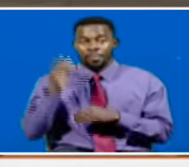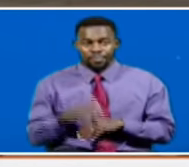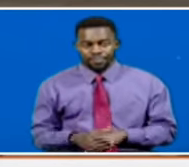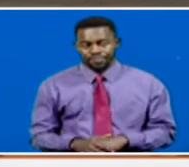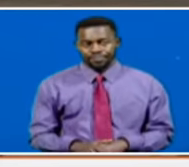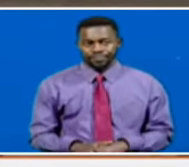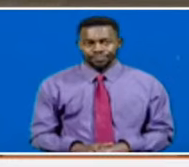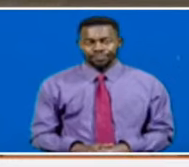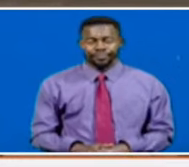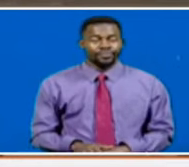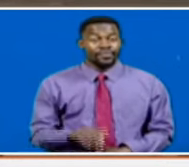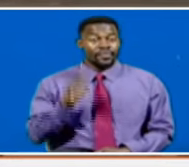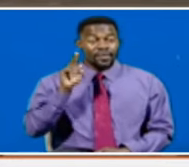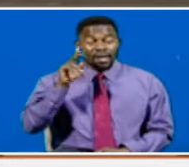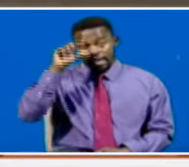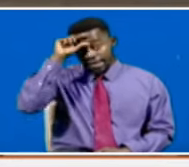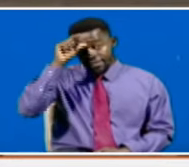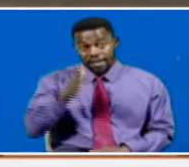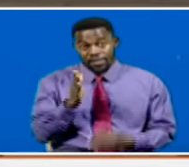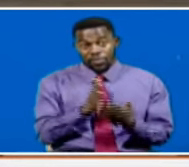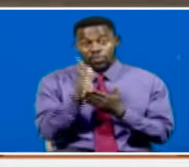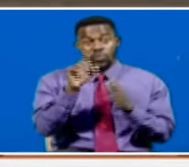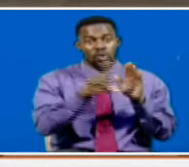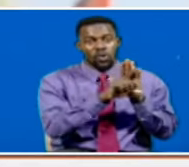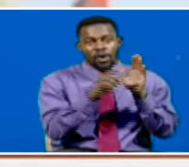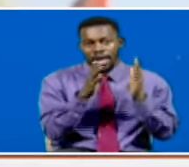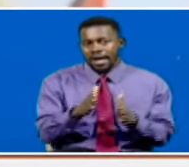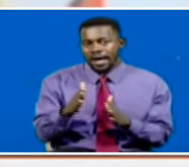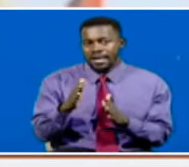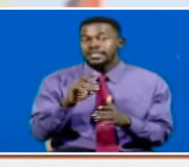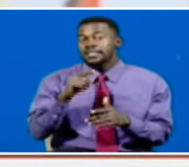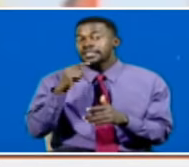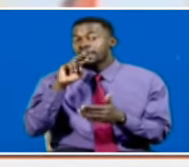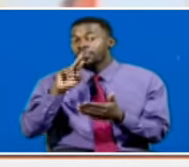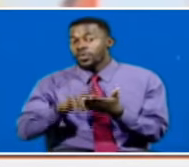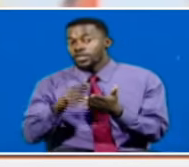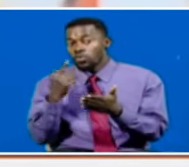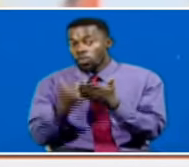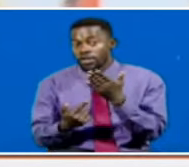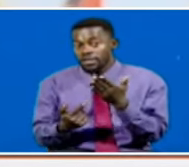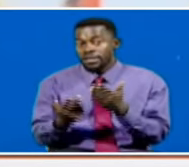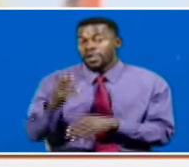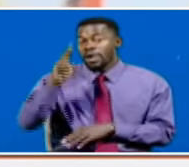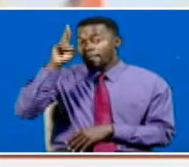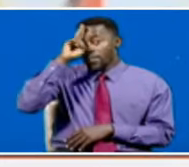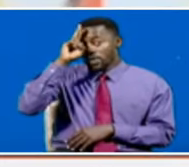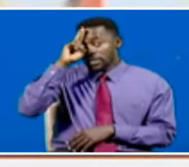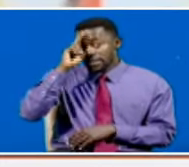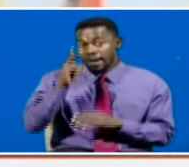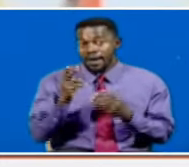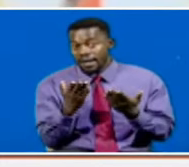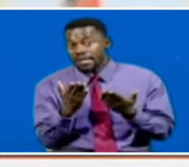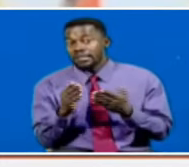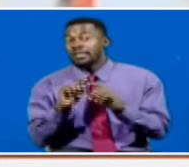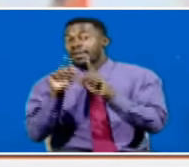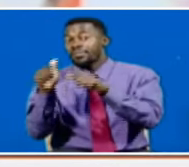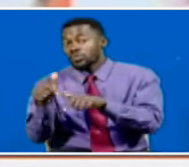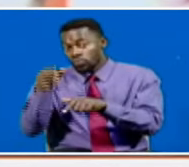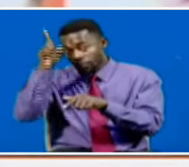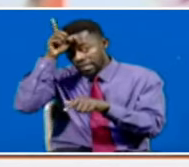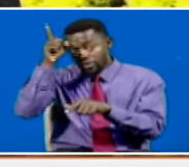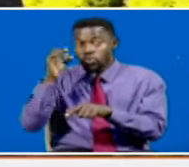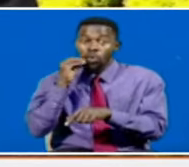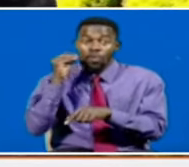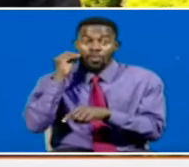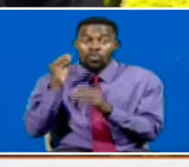Arati, through his lawyers on Monday, alleged there was a scheme by the police to arrest him after planting illegal guns in his rural home.